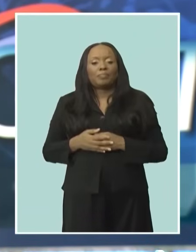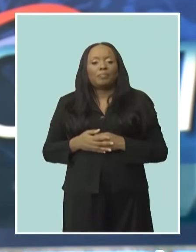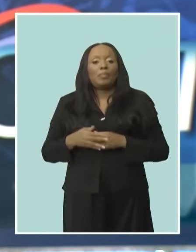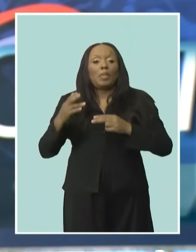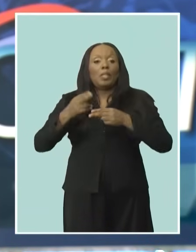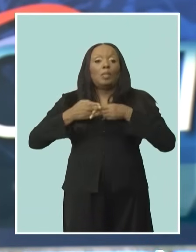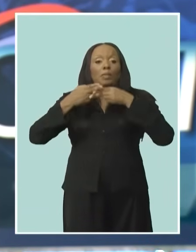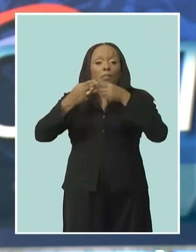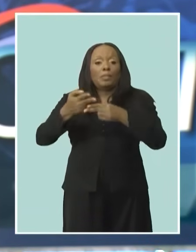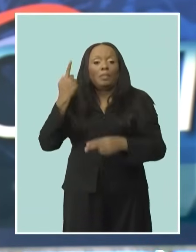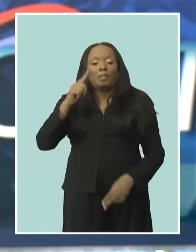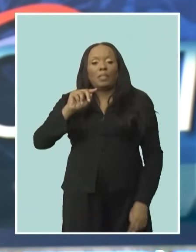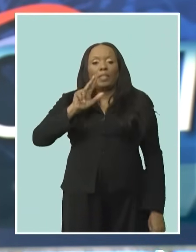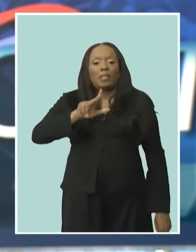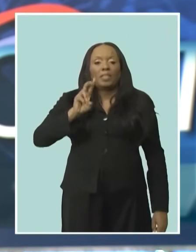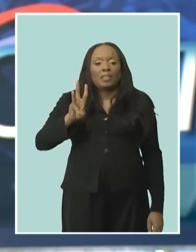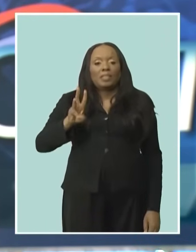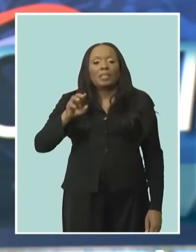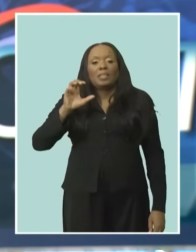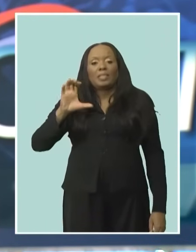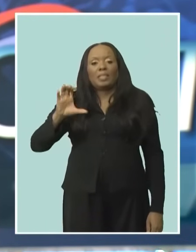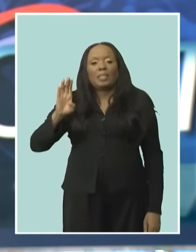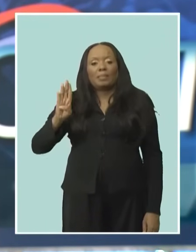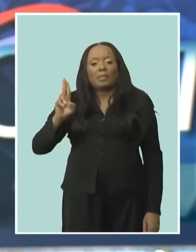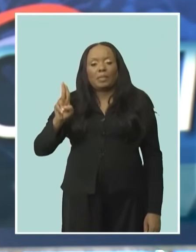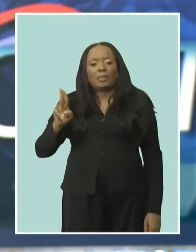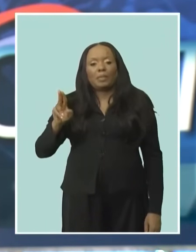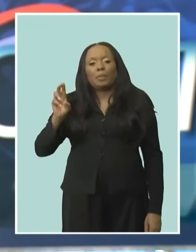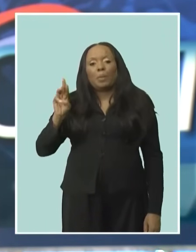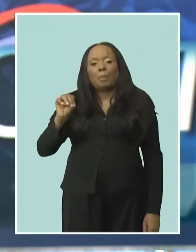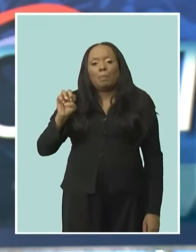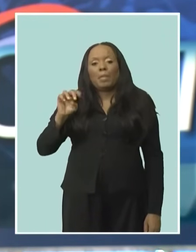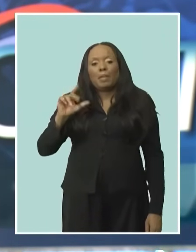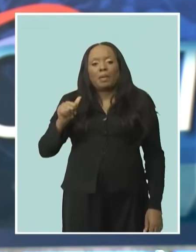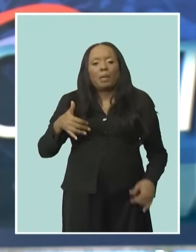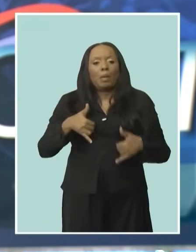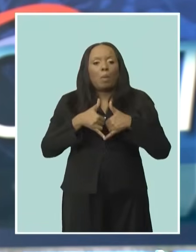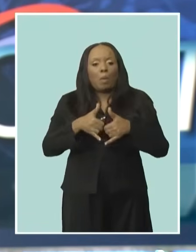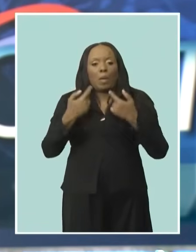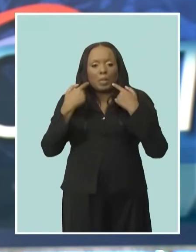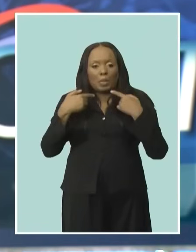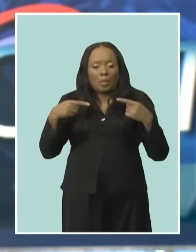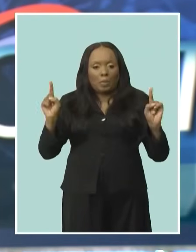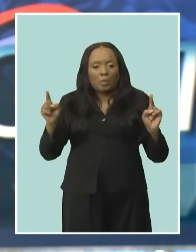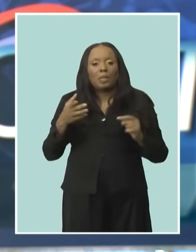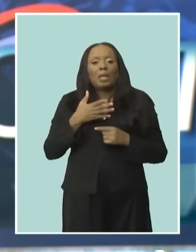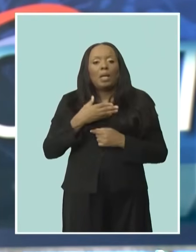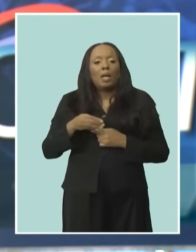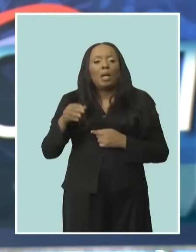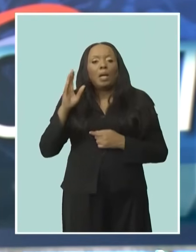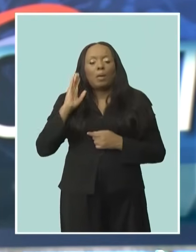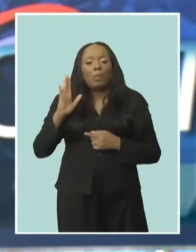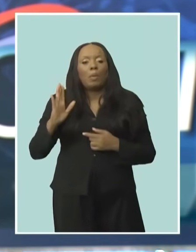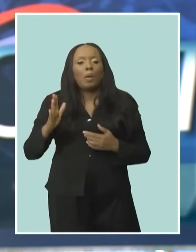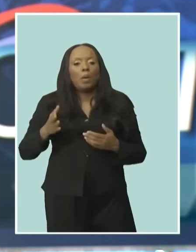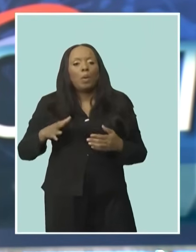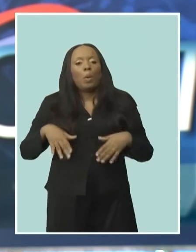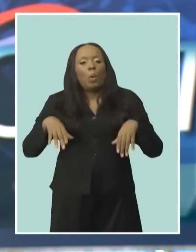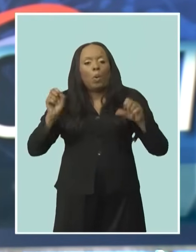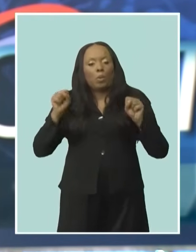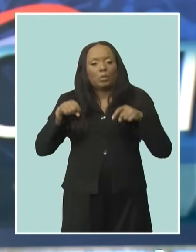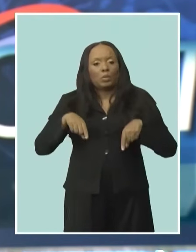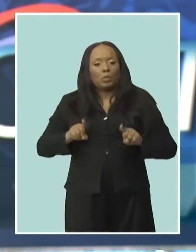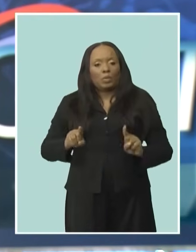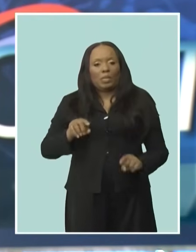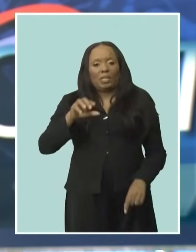36th Caribbean Broadcasting Union Media Awards have been announced and will be hosted during the CBU's Gala.